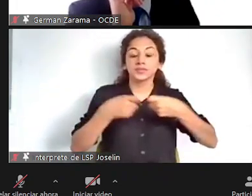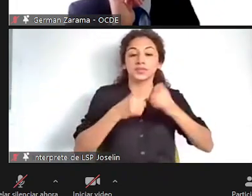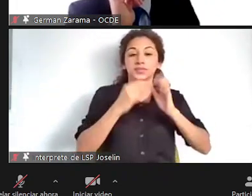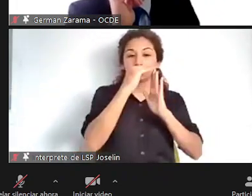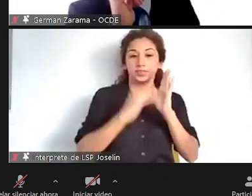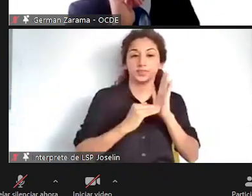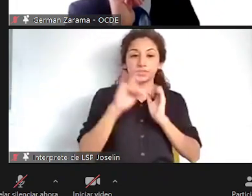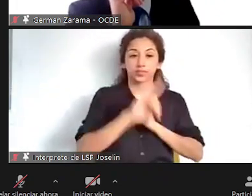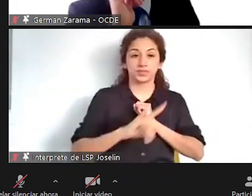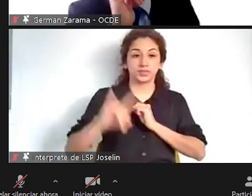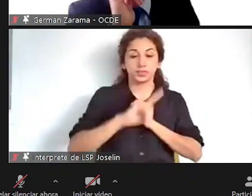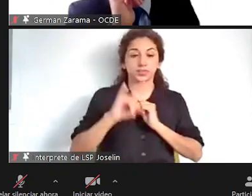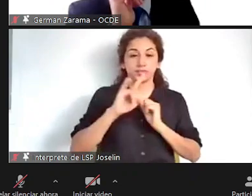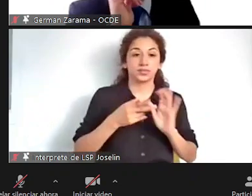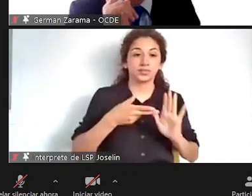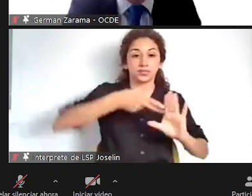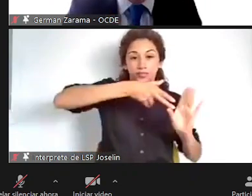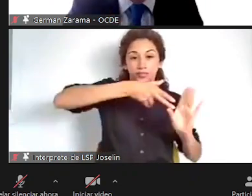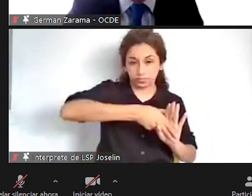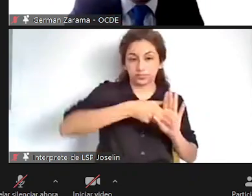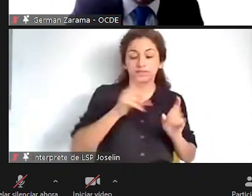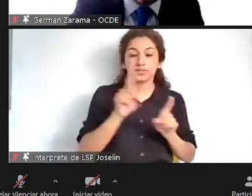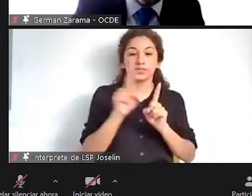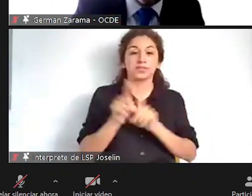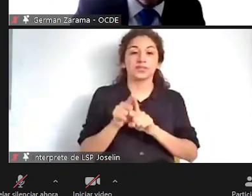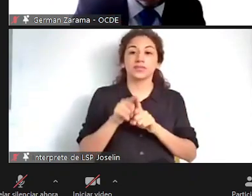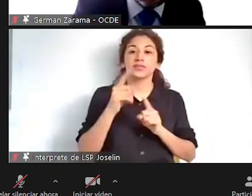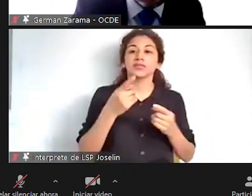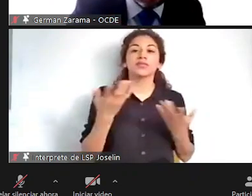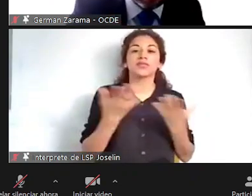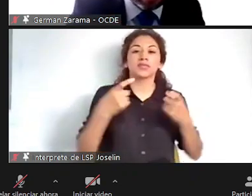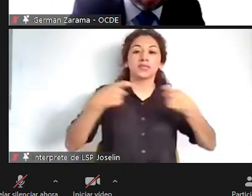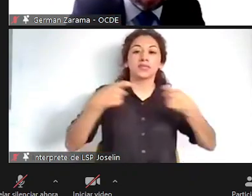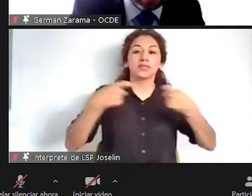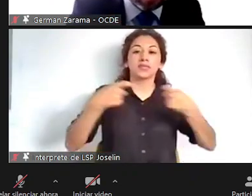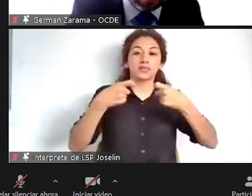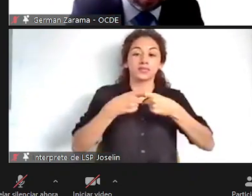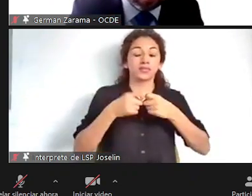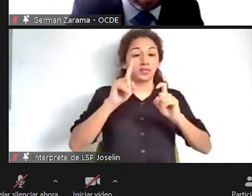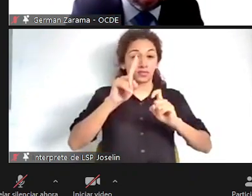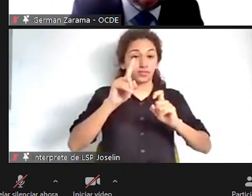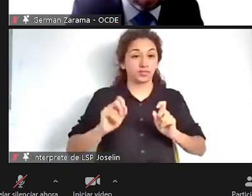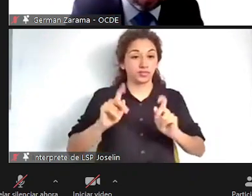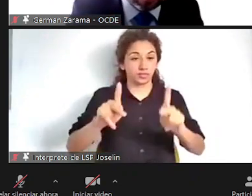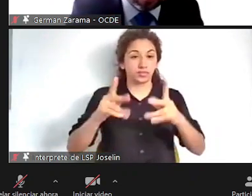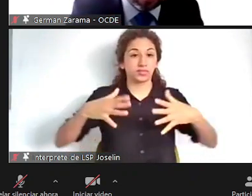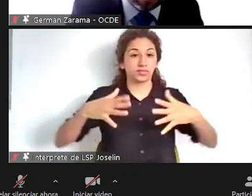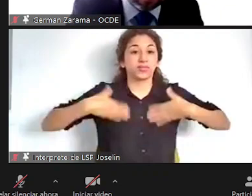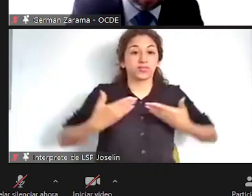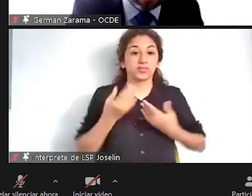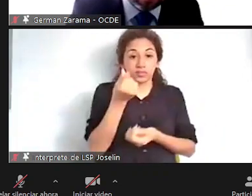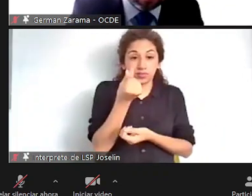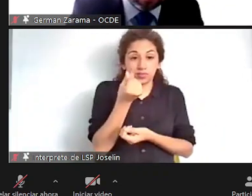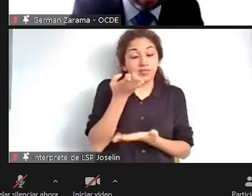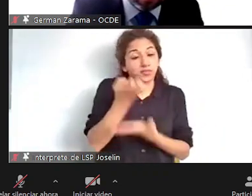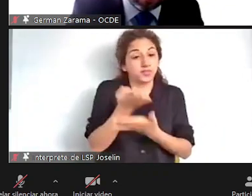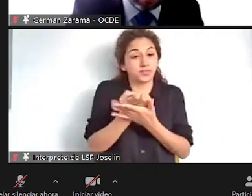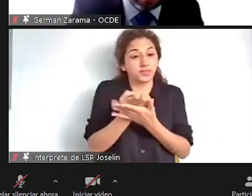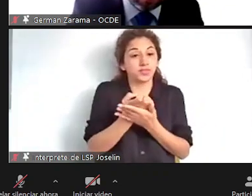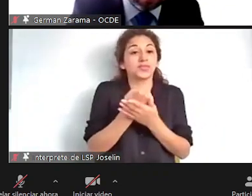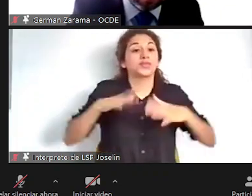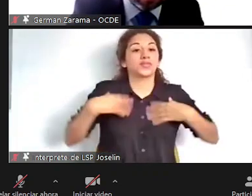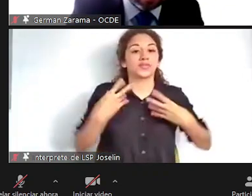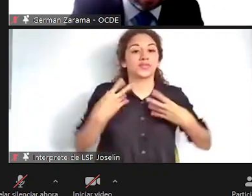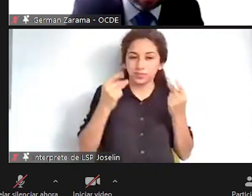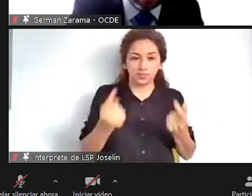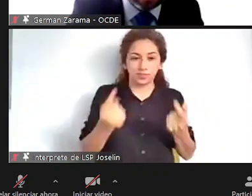transition renewable energies and the loss and the reduction of fossil fuels renewable energies are an opportunity for the economic